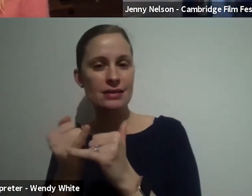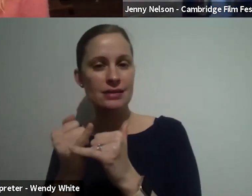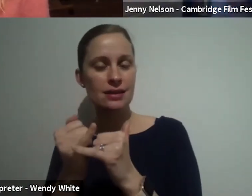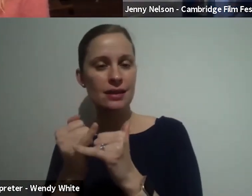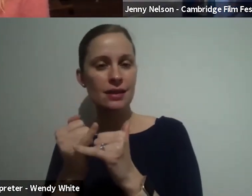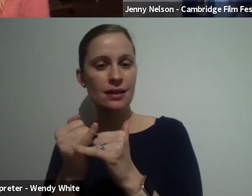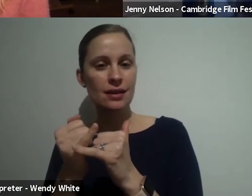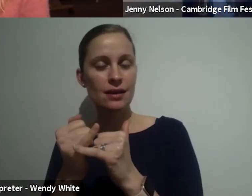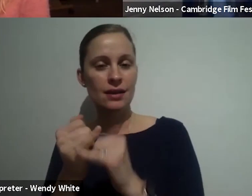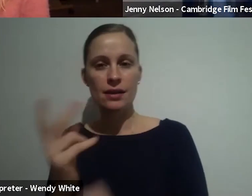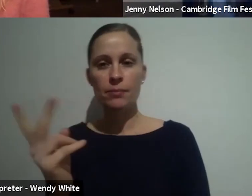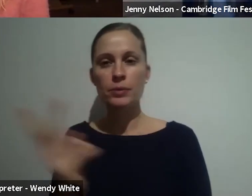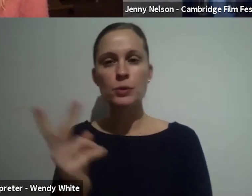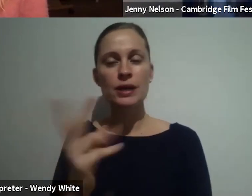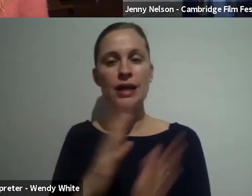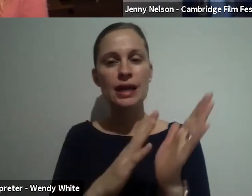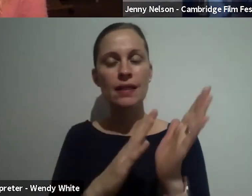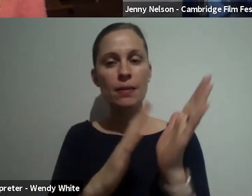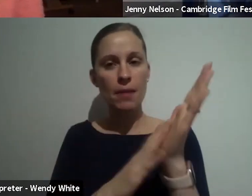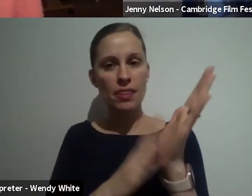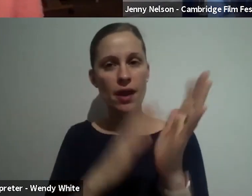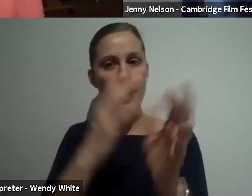between her mother and grandmother.